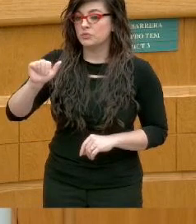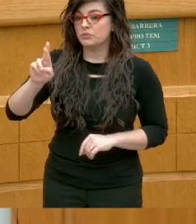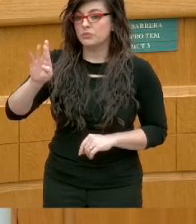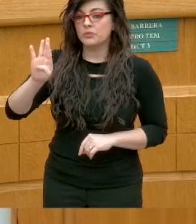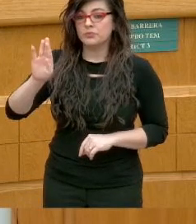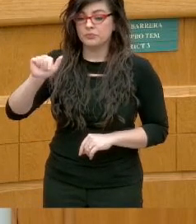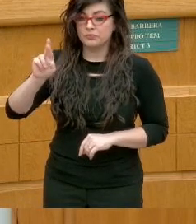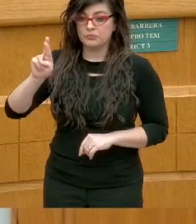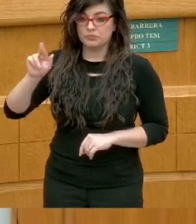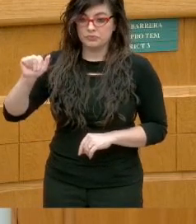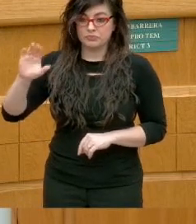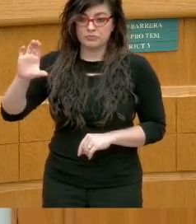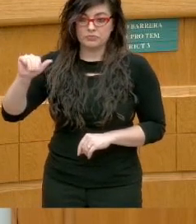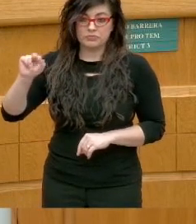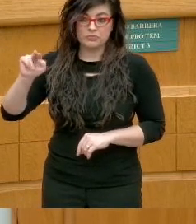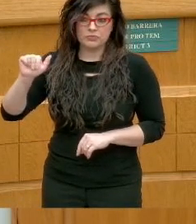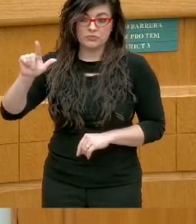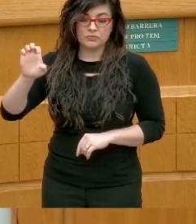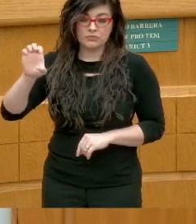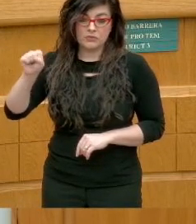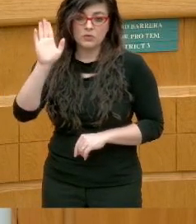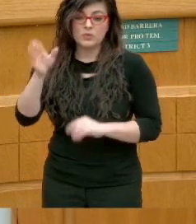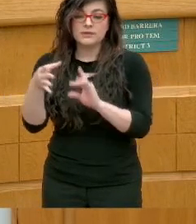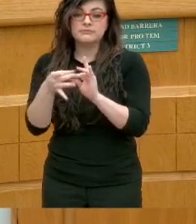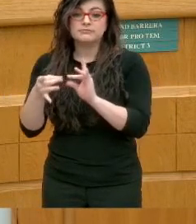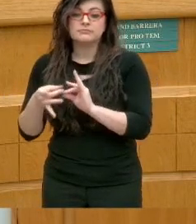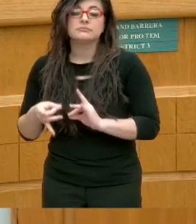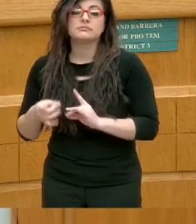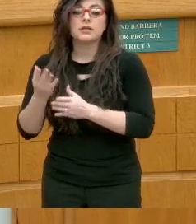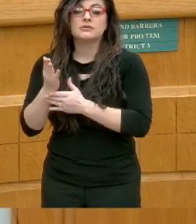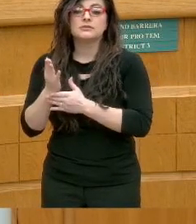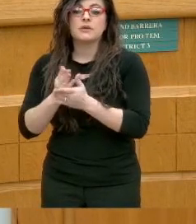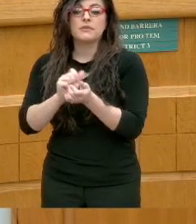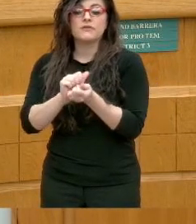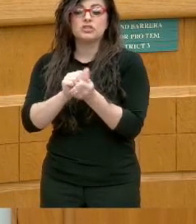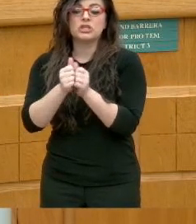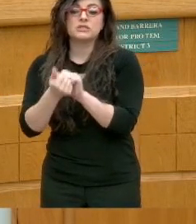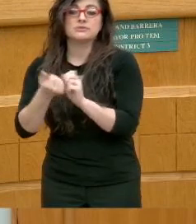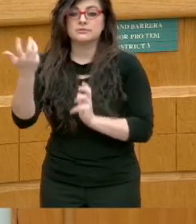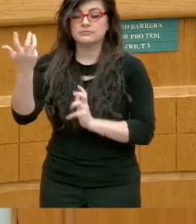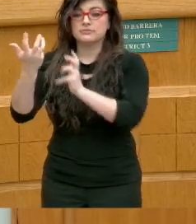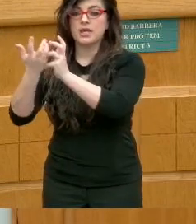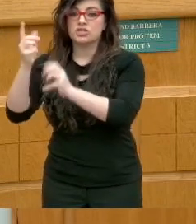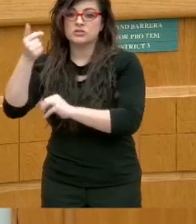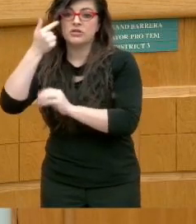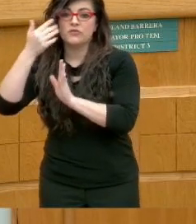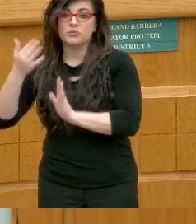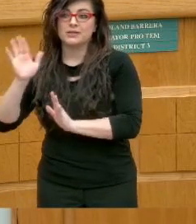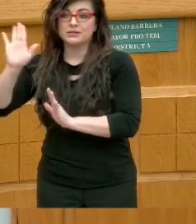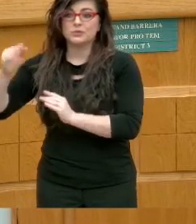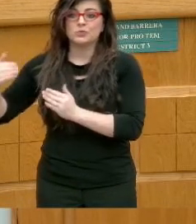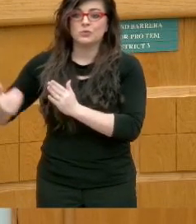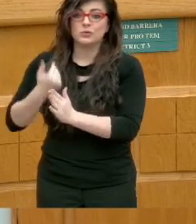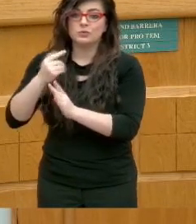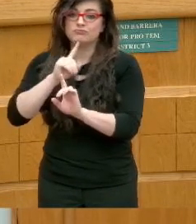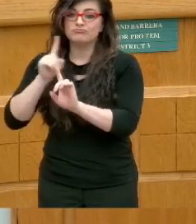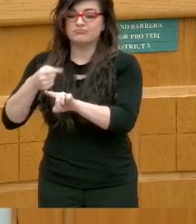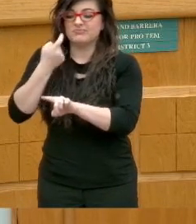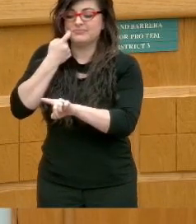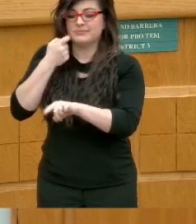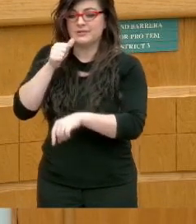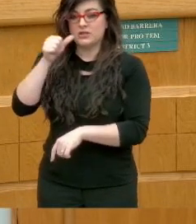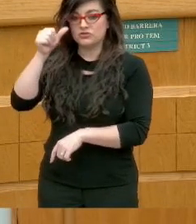adjustments they've made in the countywide orders to be in line with the governor's orders that were issued yesterday to go into effect on